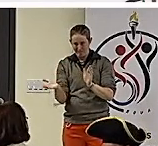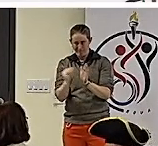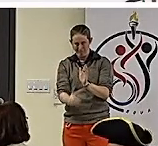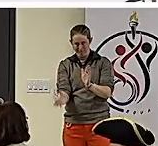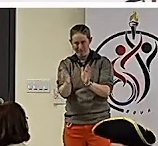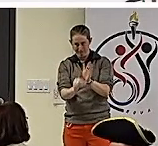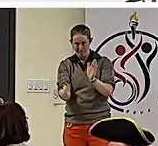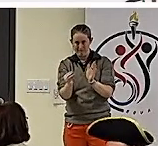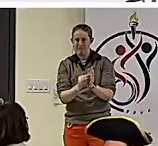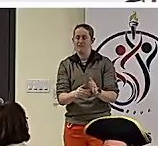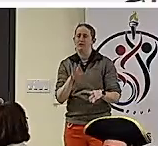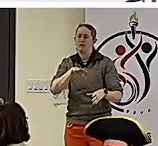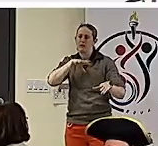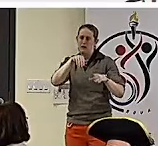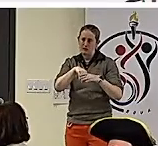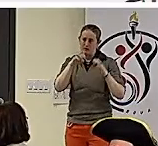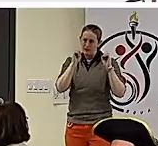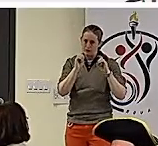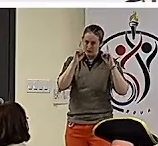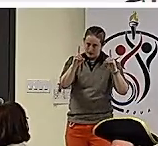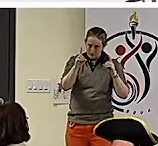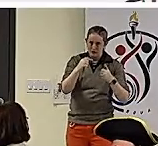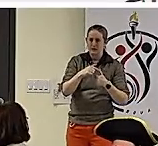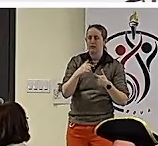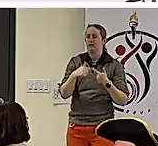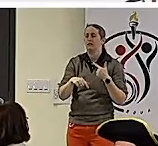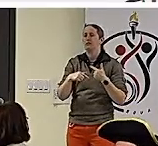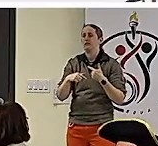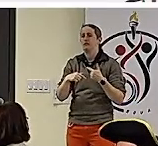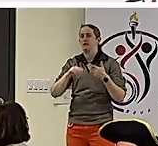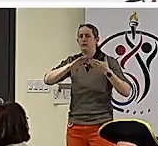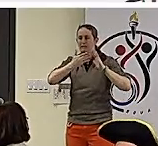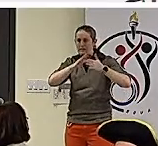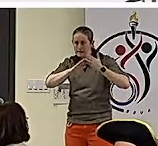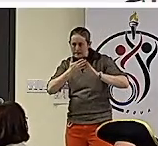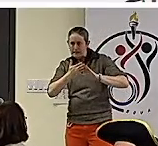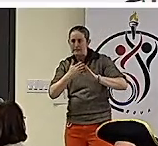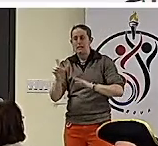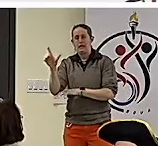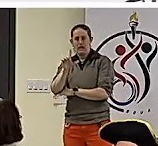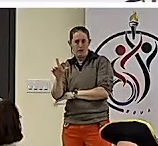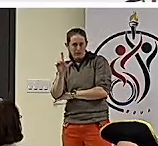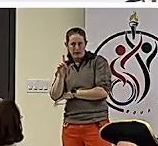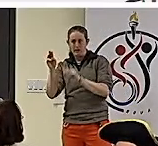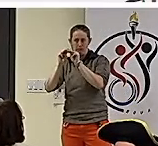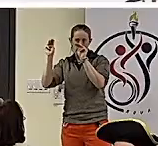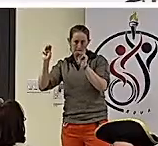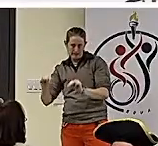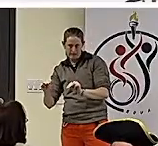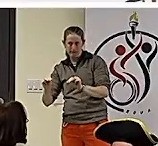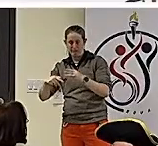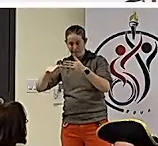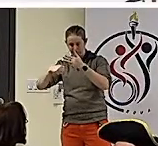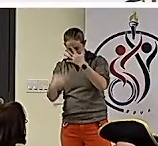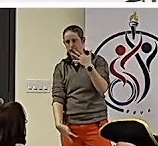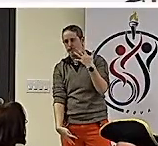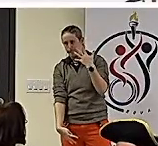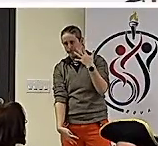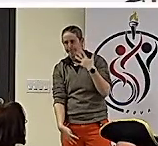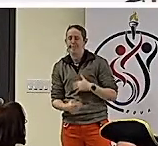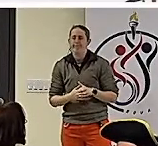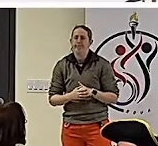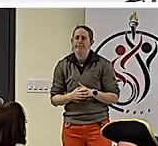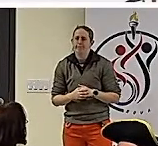institutions, regional centers for education, municipalities, regional libraries, museums, and many, many